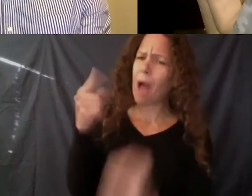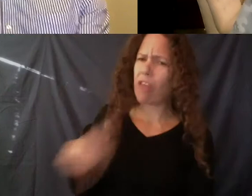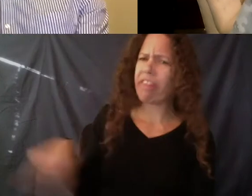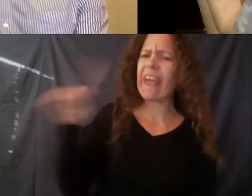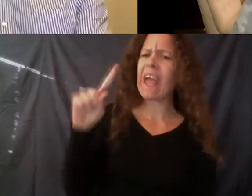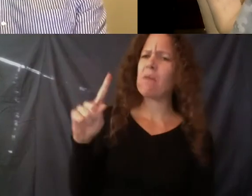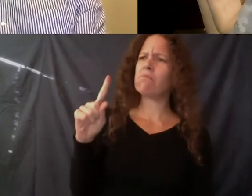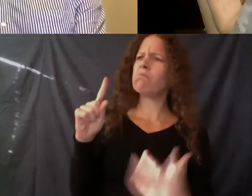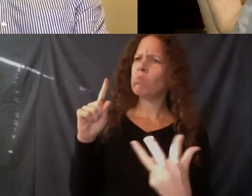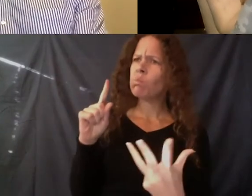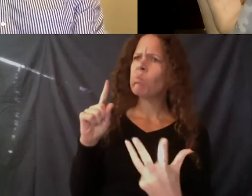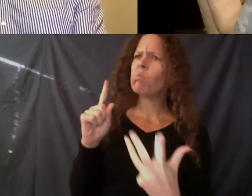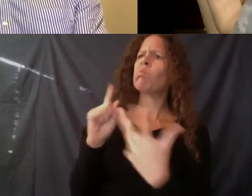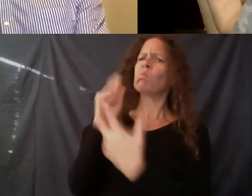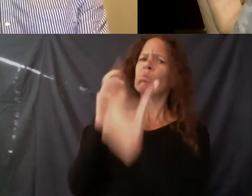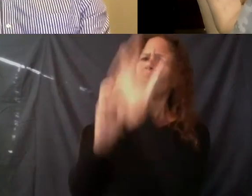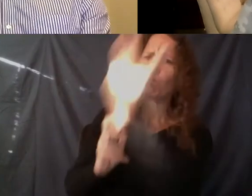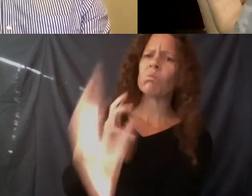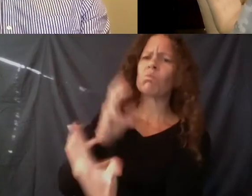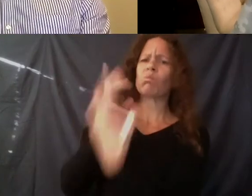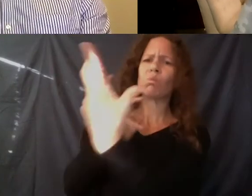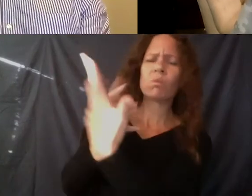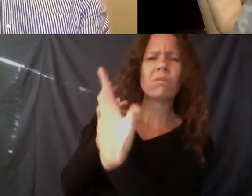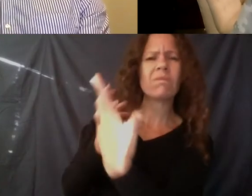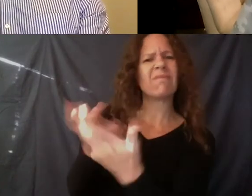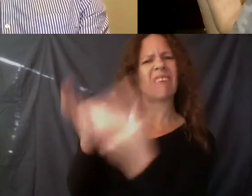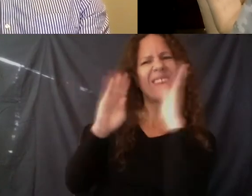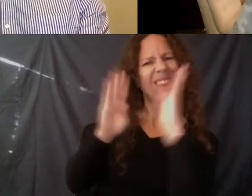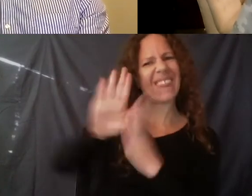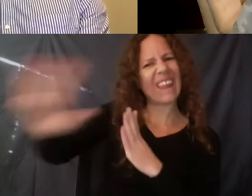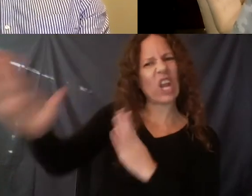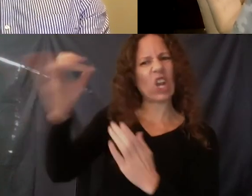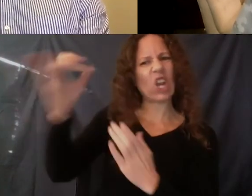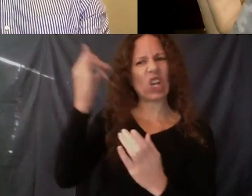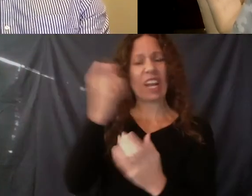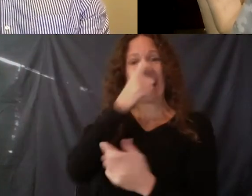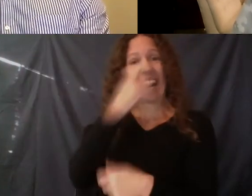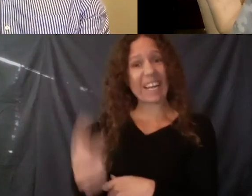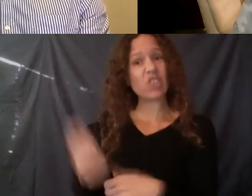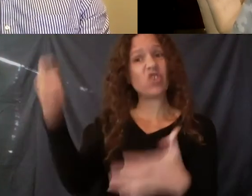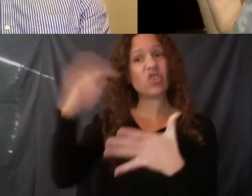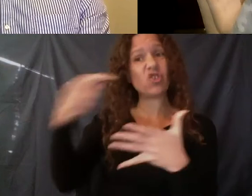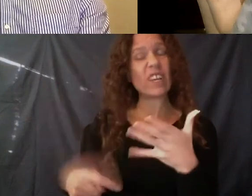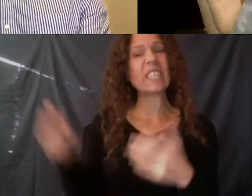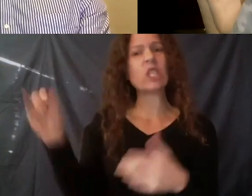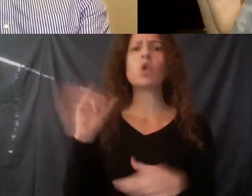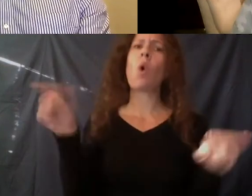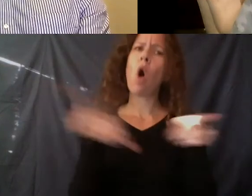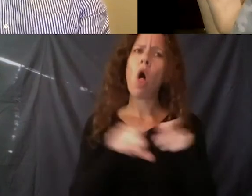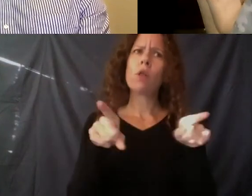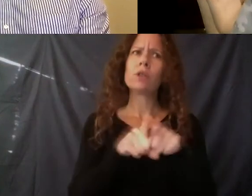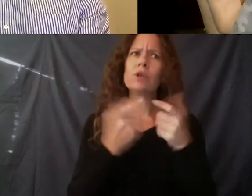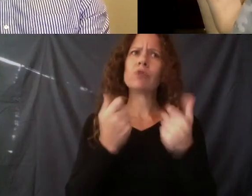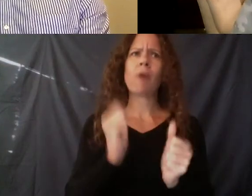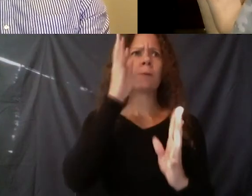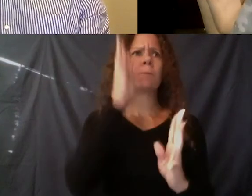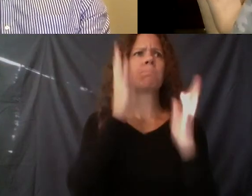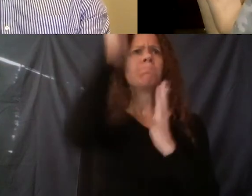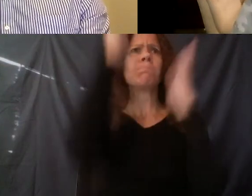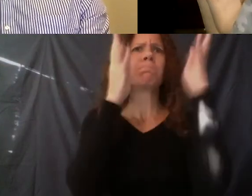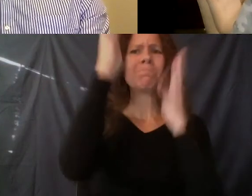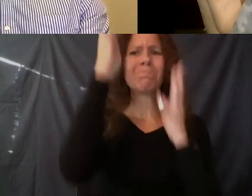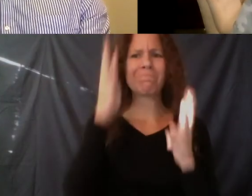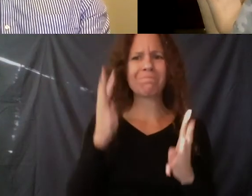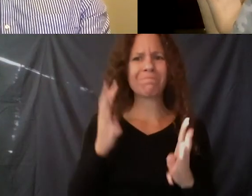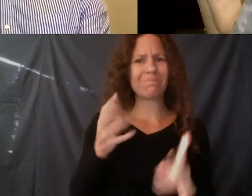what their interests are, and also, and also getting innovative and creative